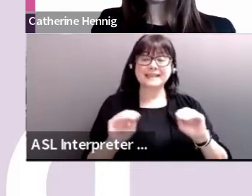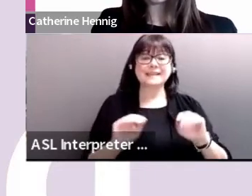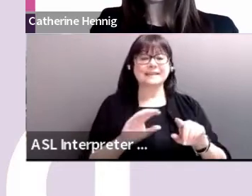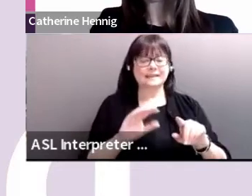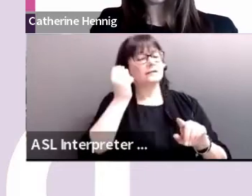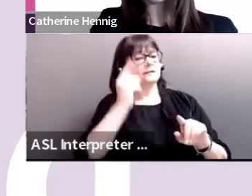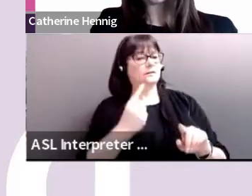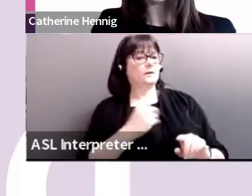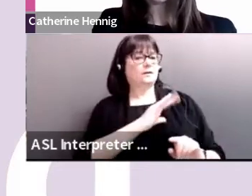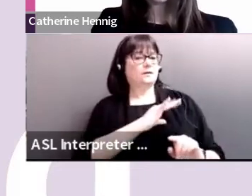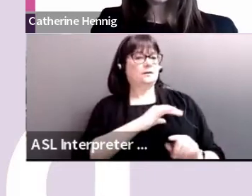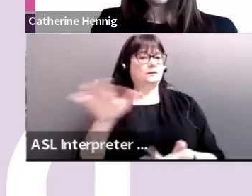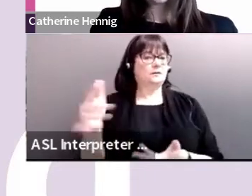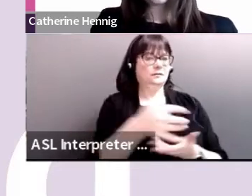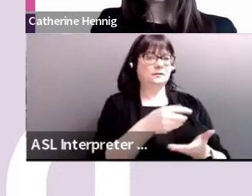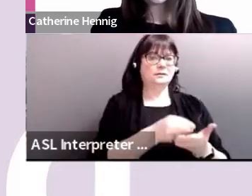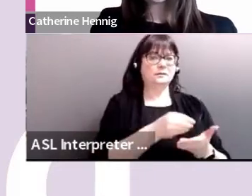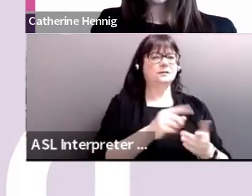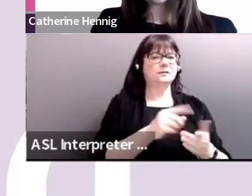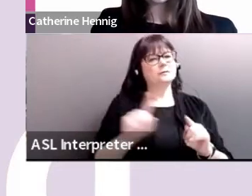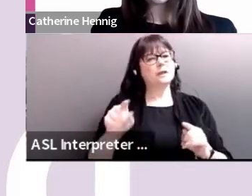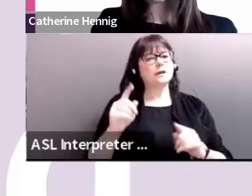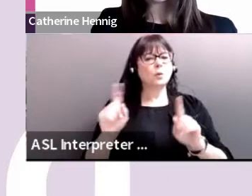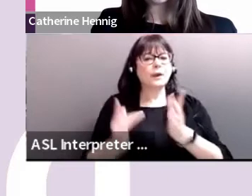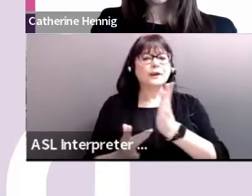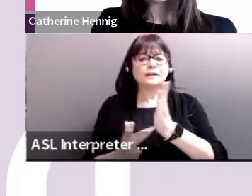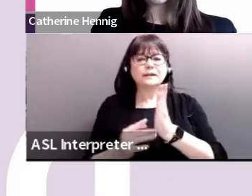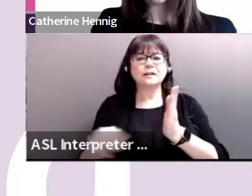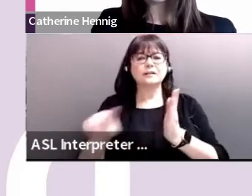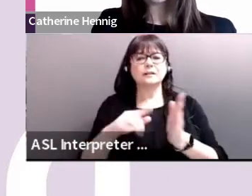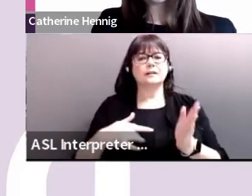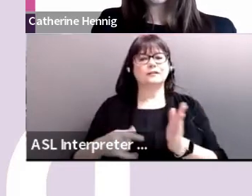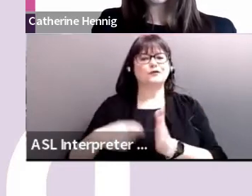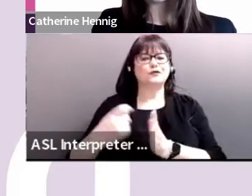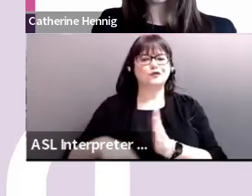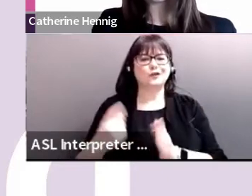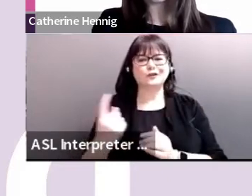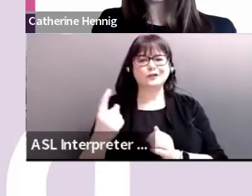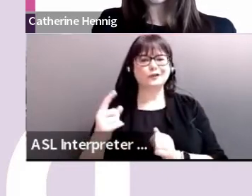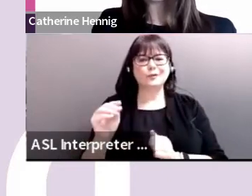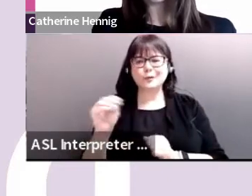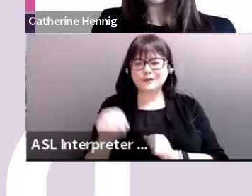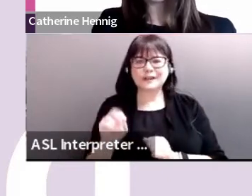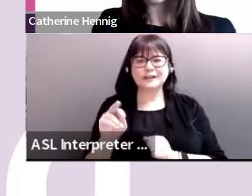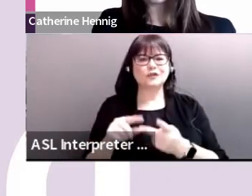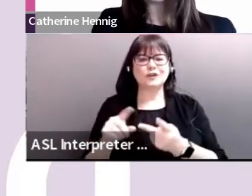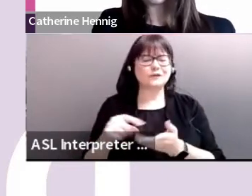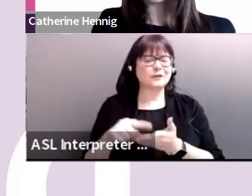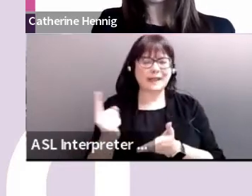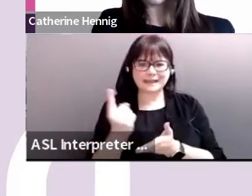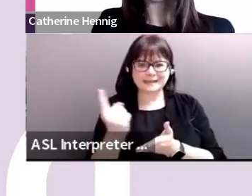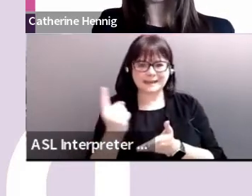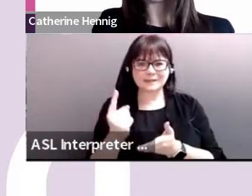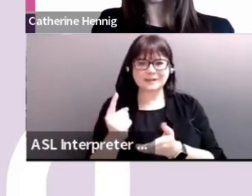marketing tool as it gets your name out there. If you are crowdfunding on the internet for an idea, however, one downside is that you do have to be mindful and keep